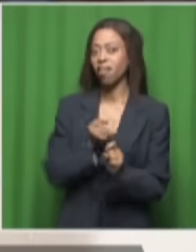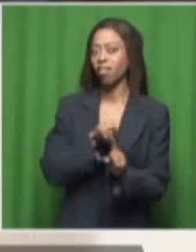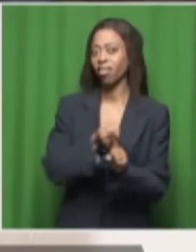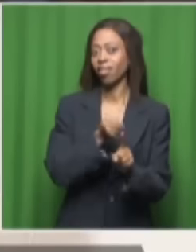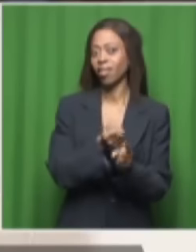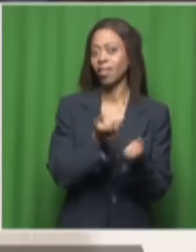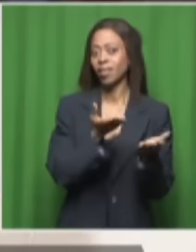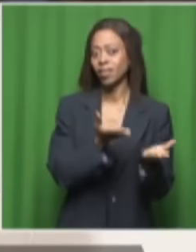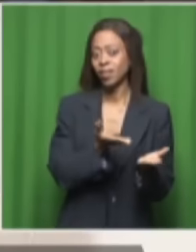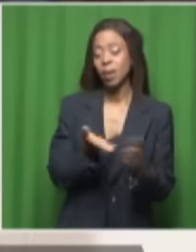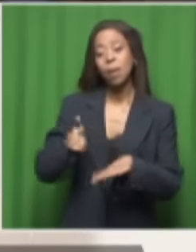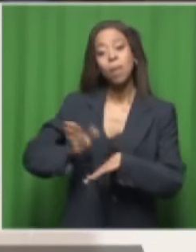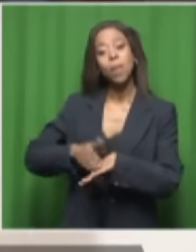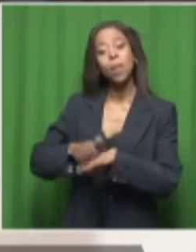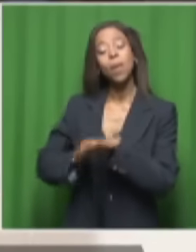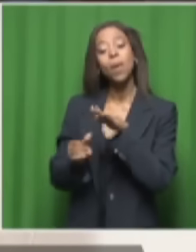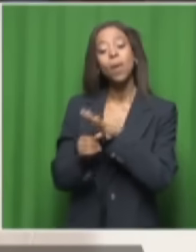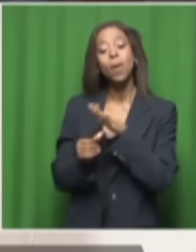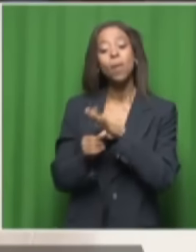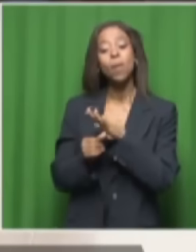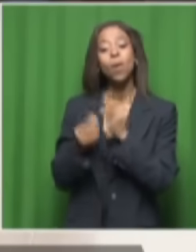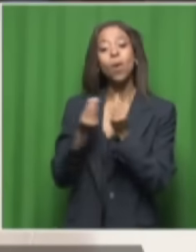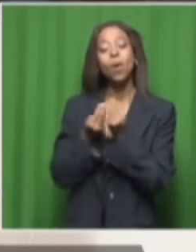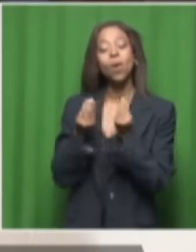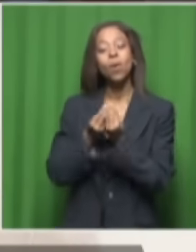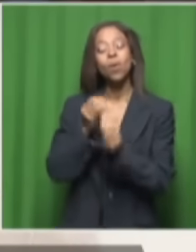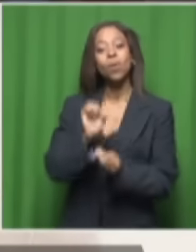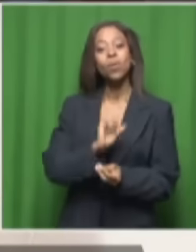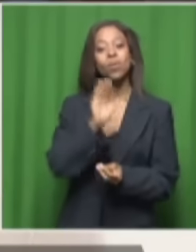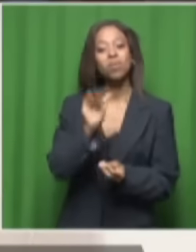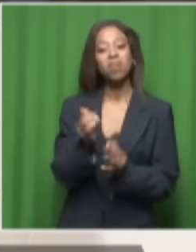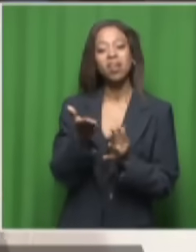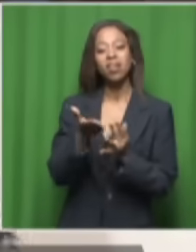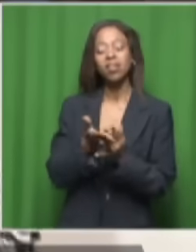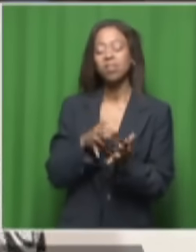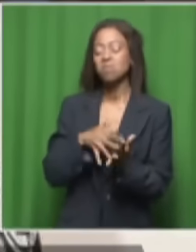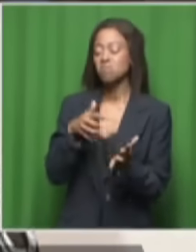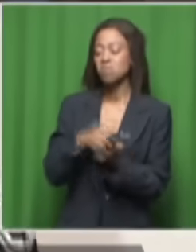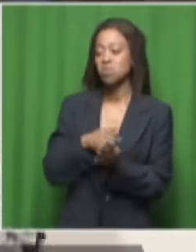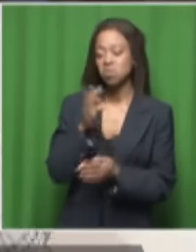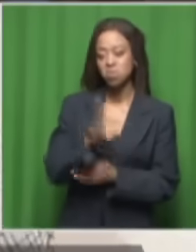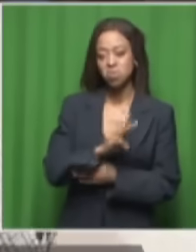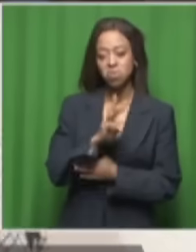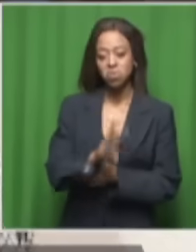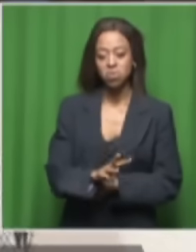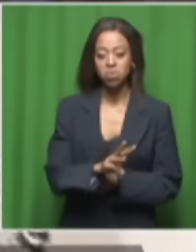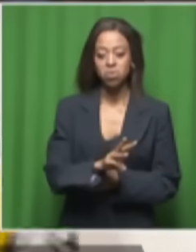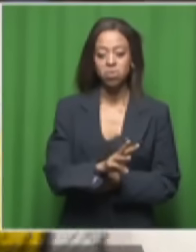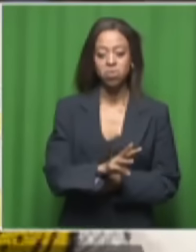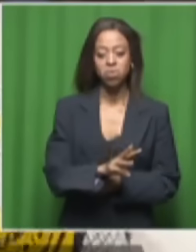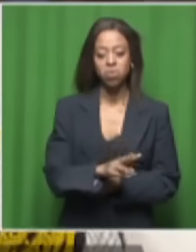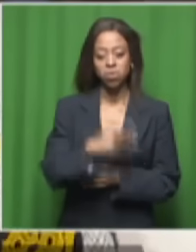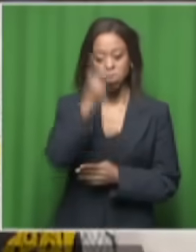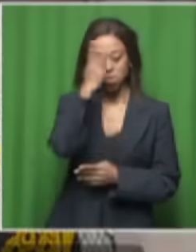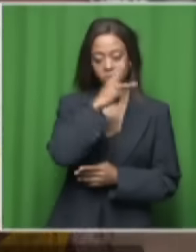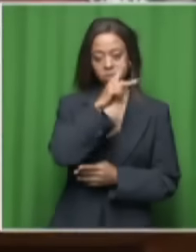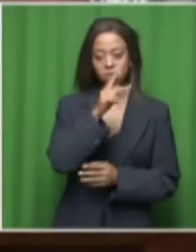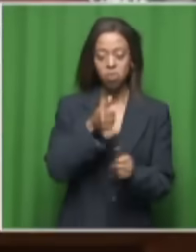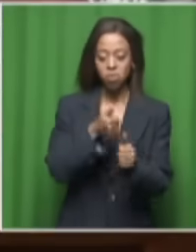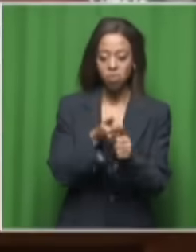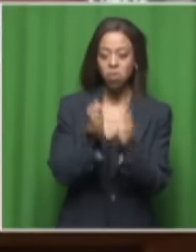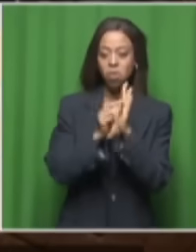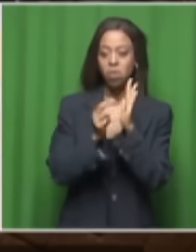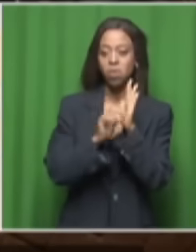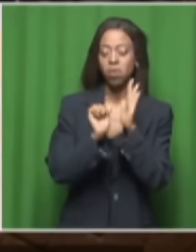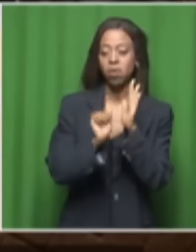More importantly, South Africa didn't make a convincing case. They were professional. They stuck to the rules of the game.